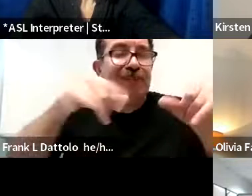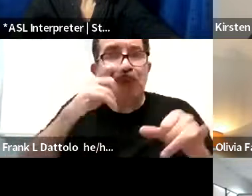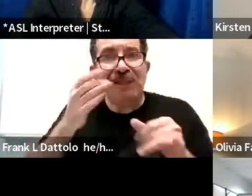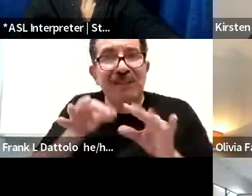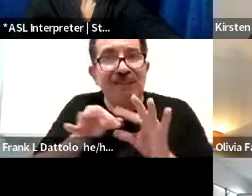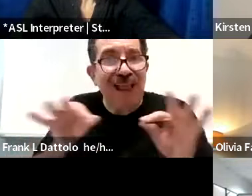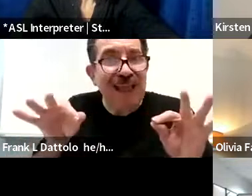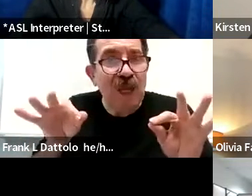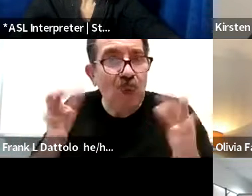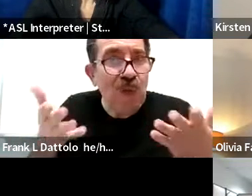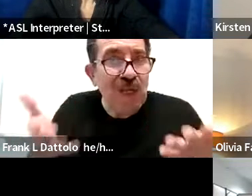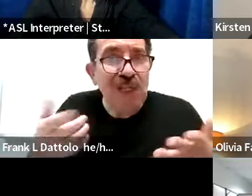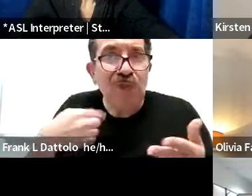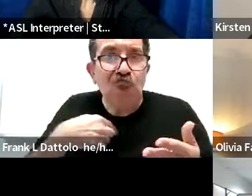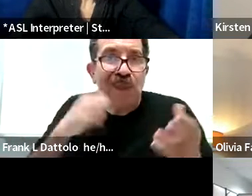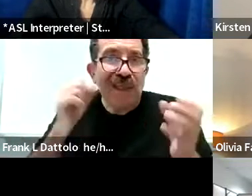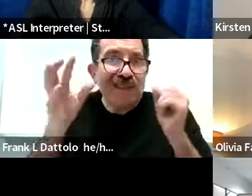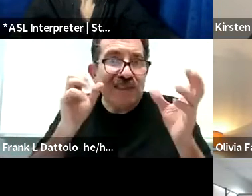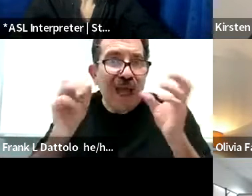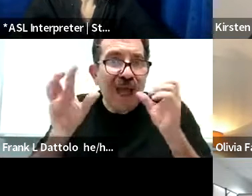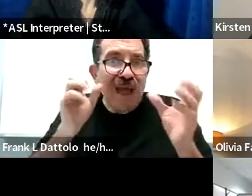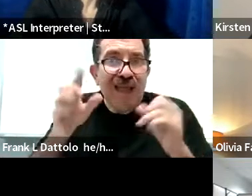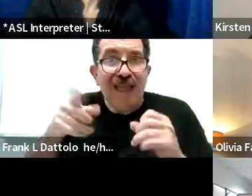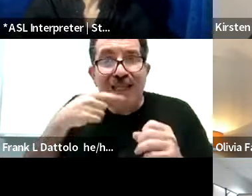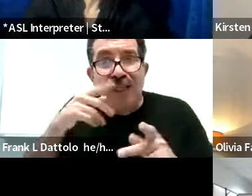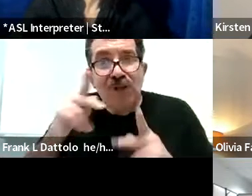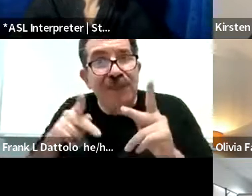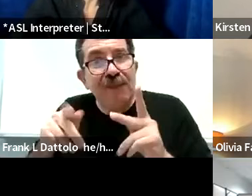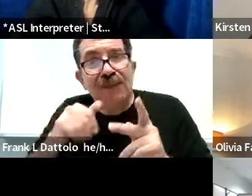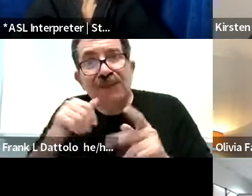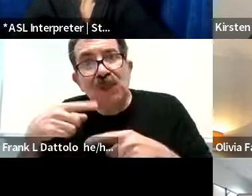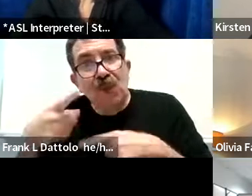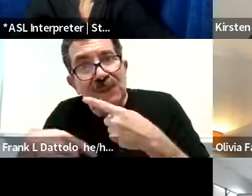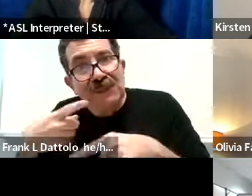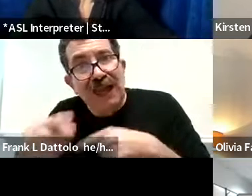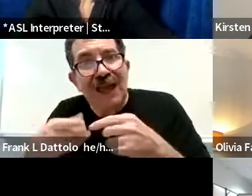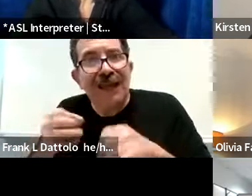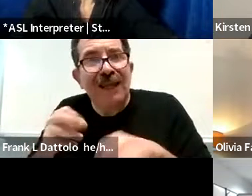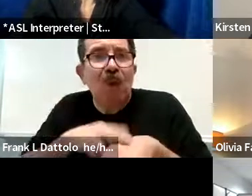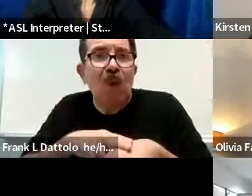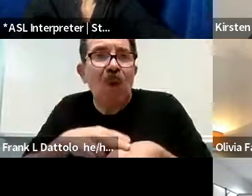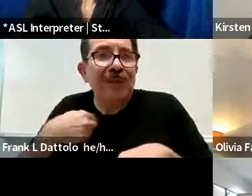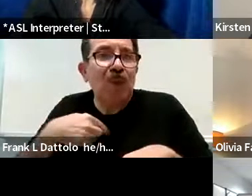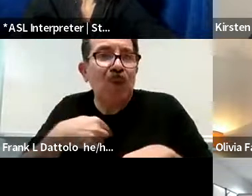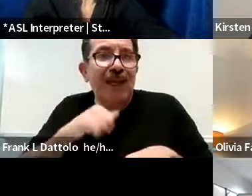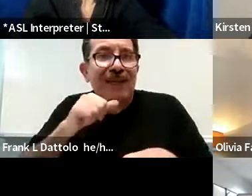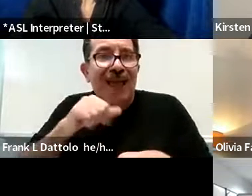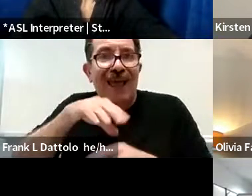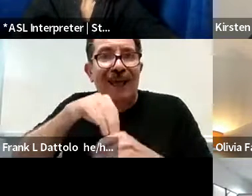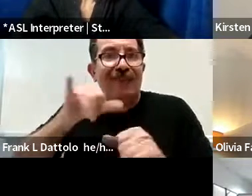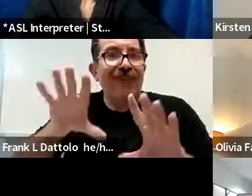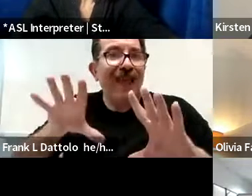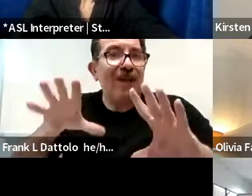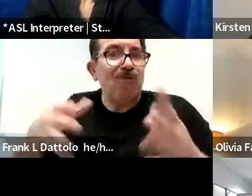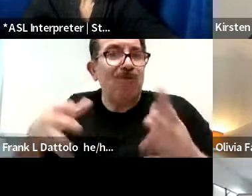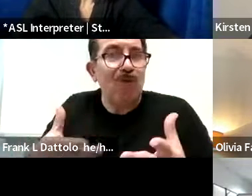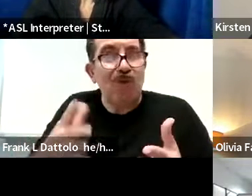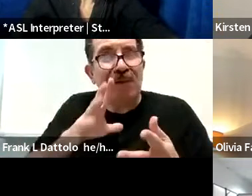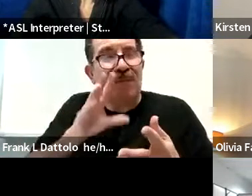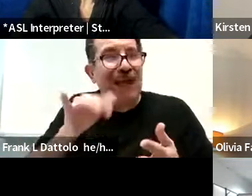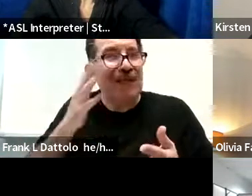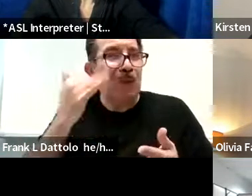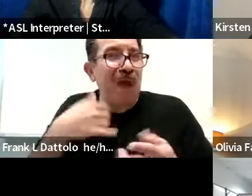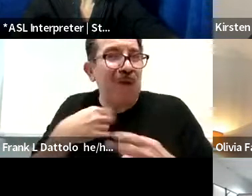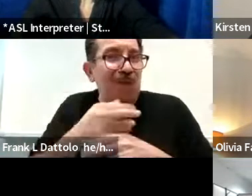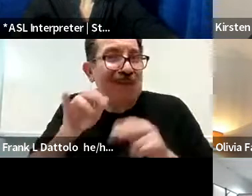meaning that we are out of the mainstream because our communication is different. And with sign